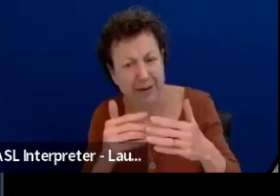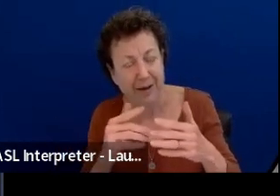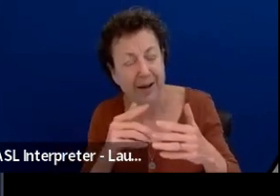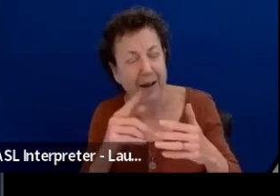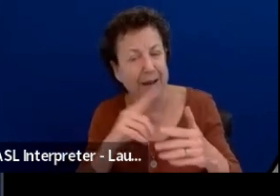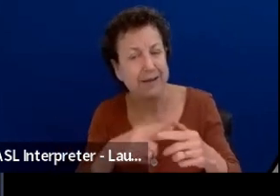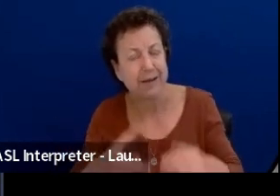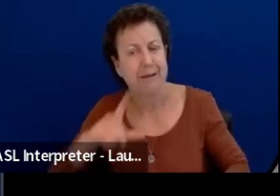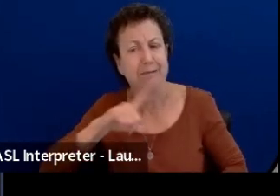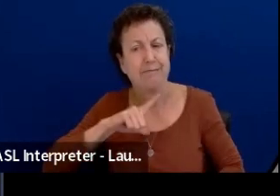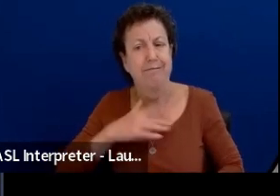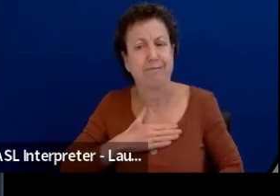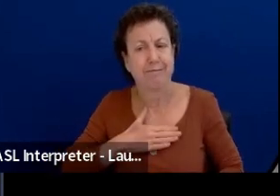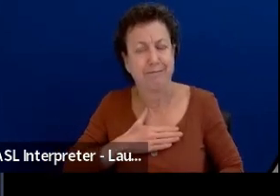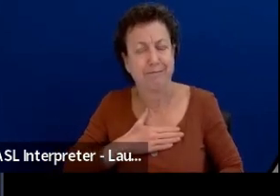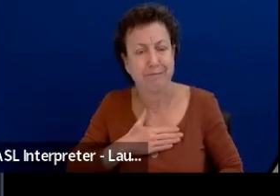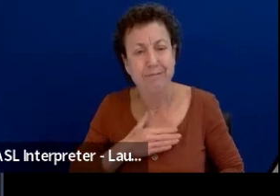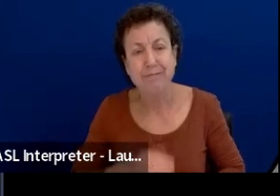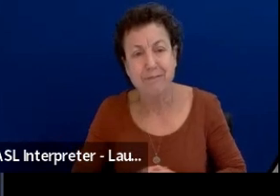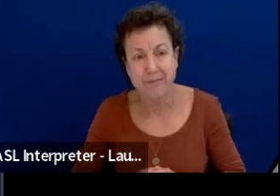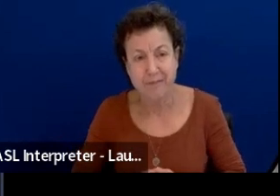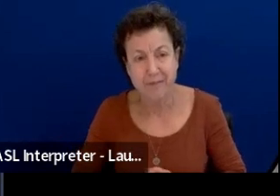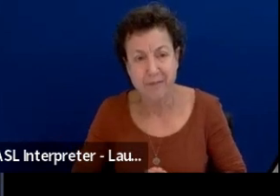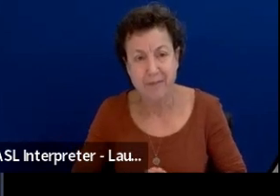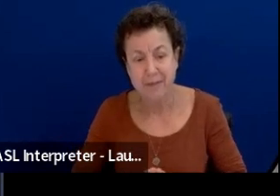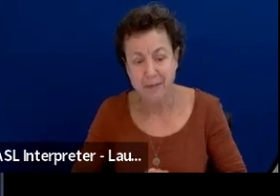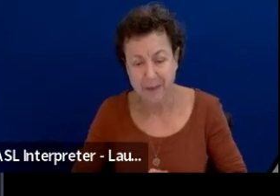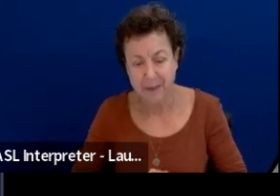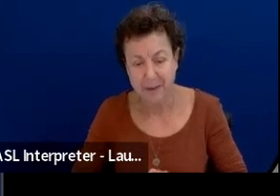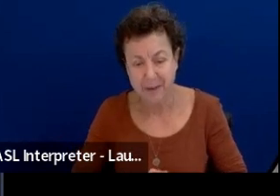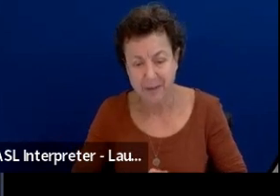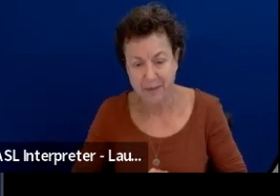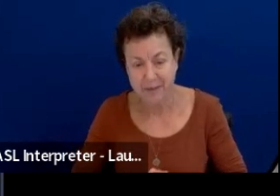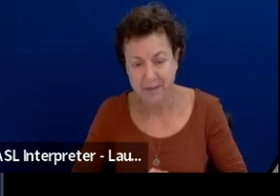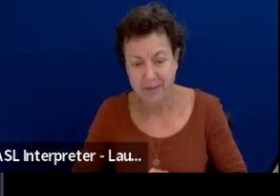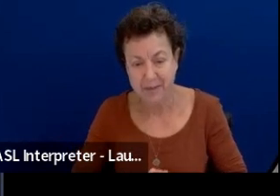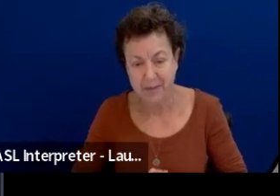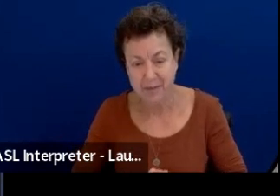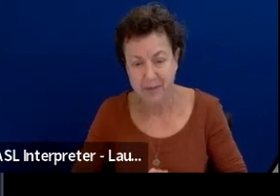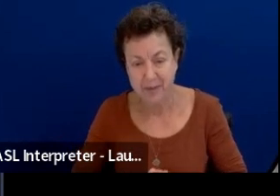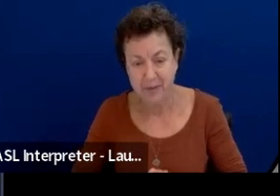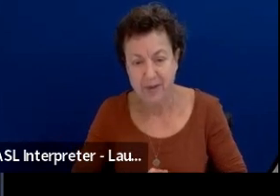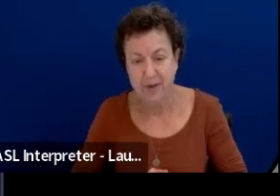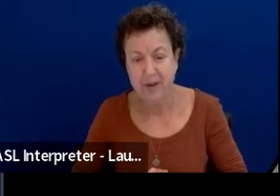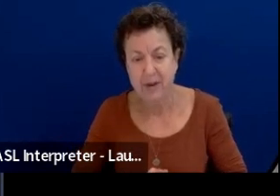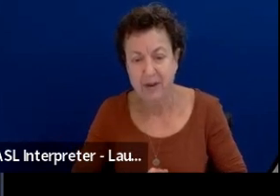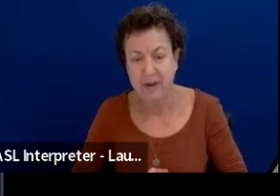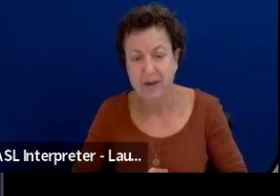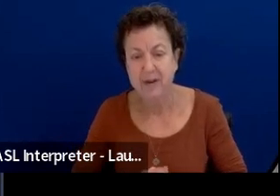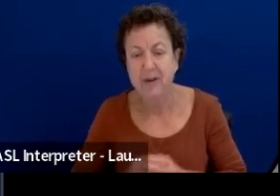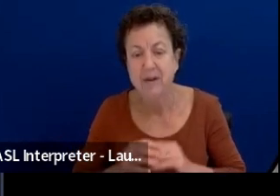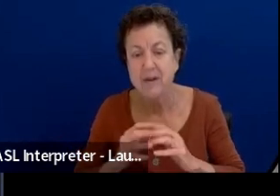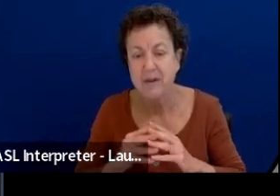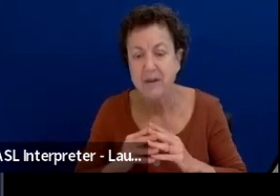go through before they get to the bill that you're trying to focus on.